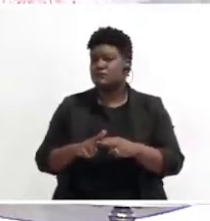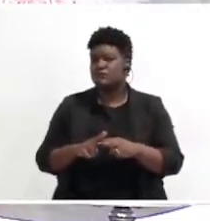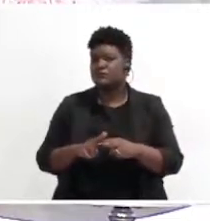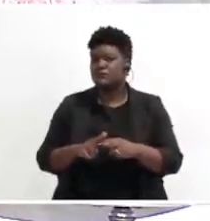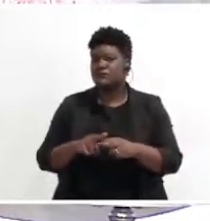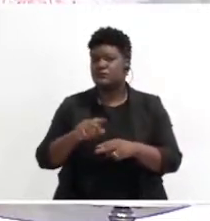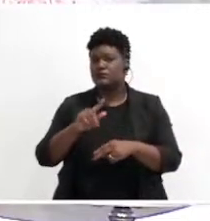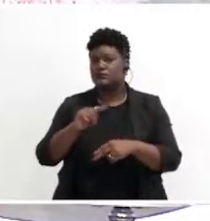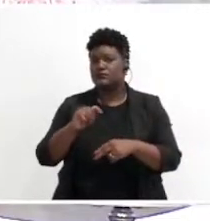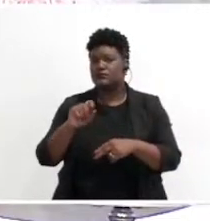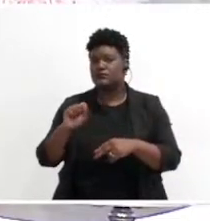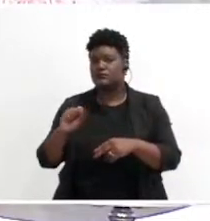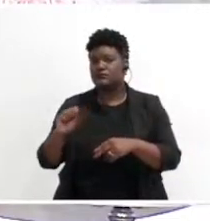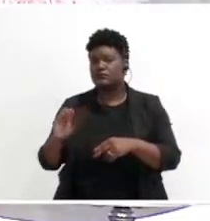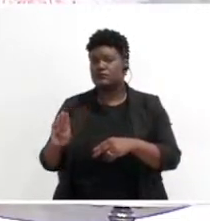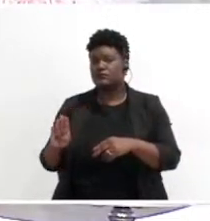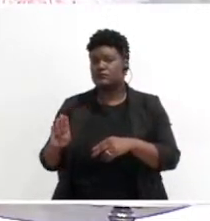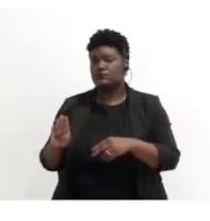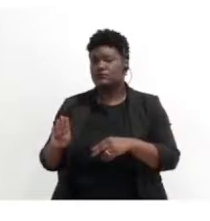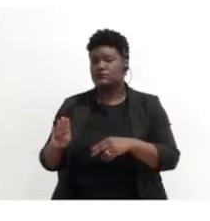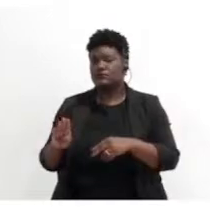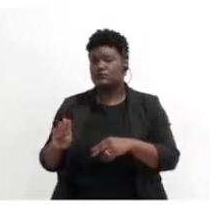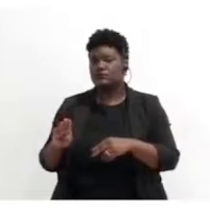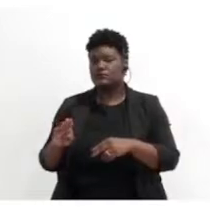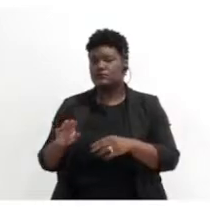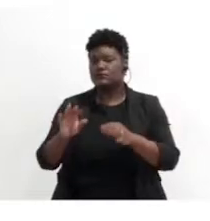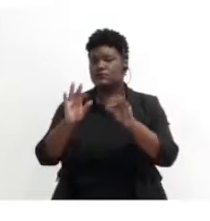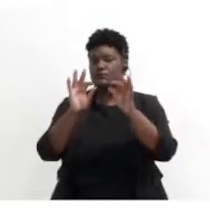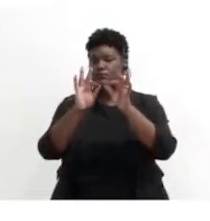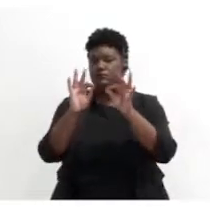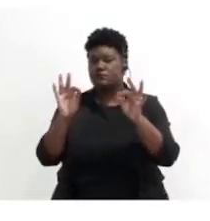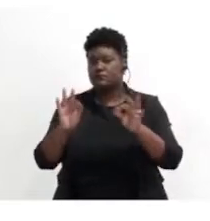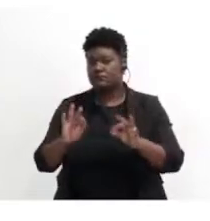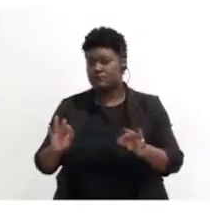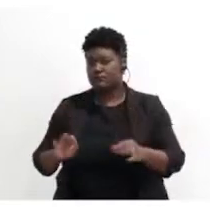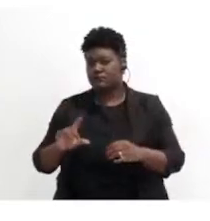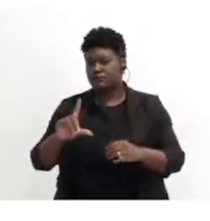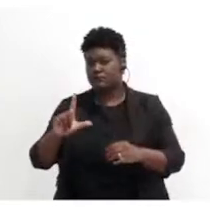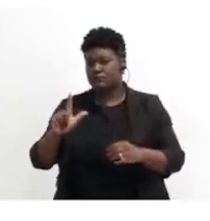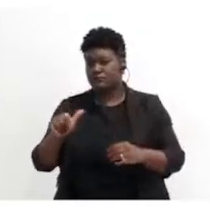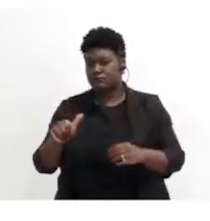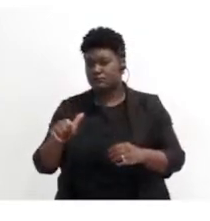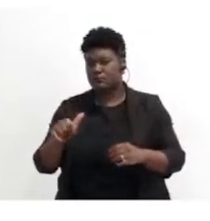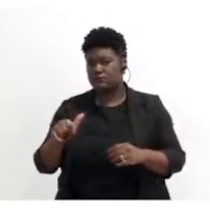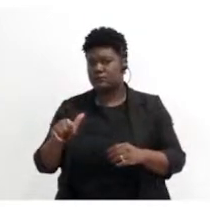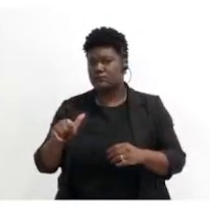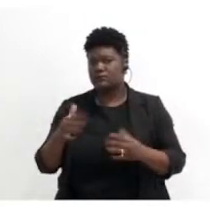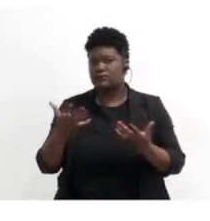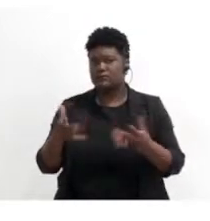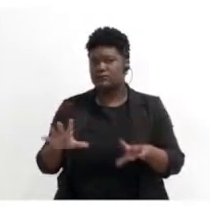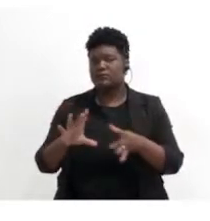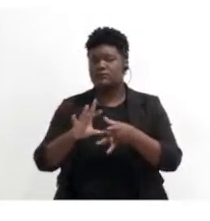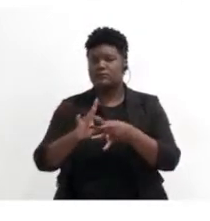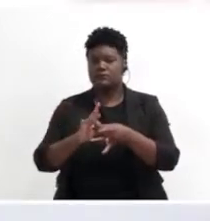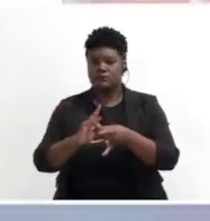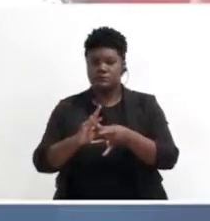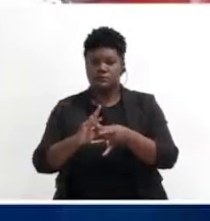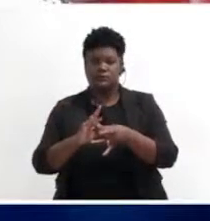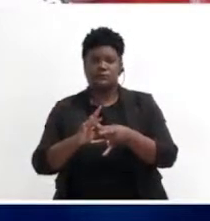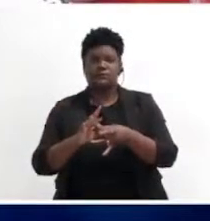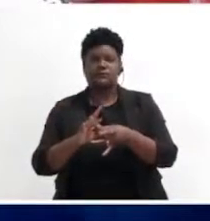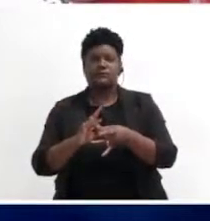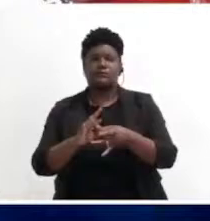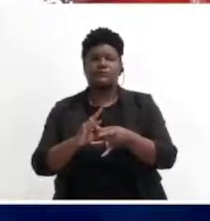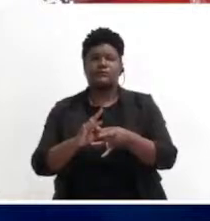formed after the chip has been formed and is used to interconnect. And you can see that on the very right, that kind of